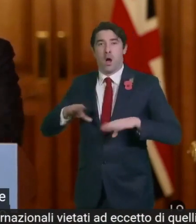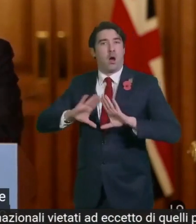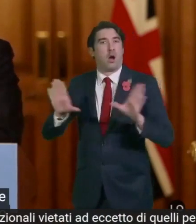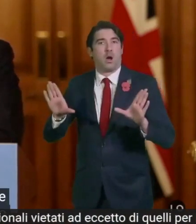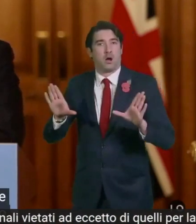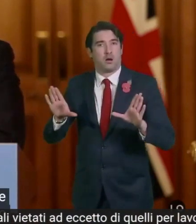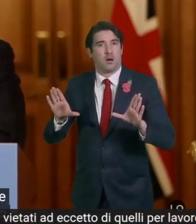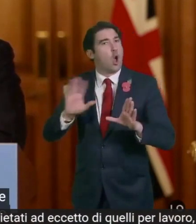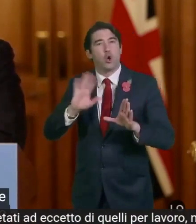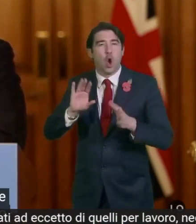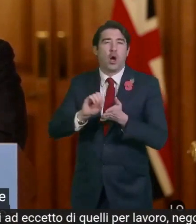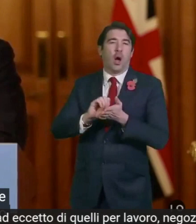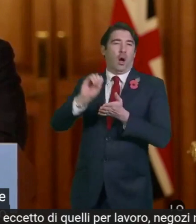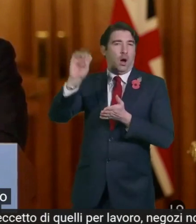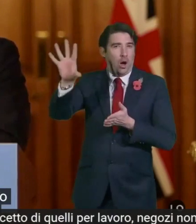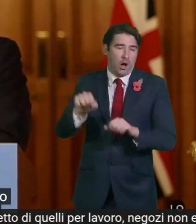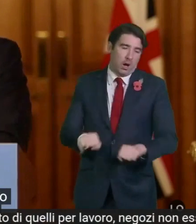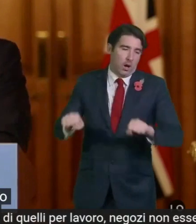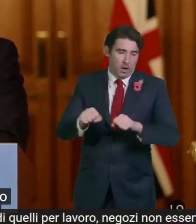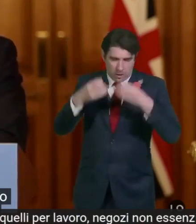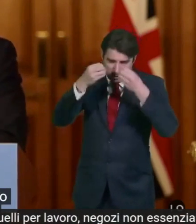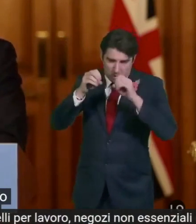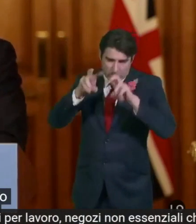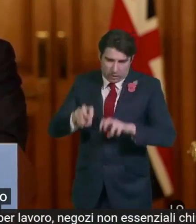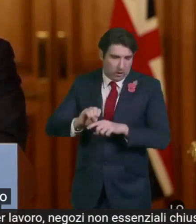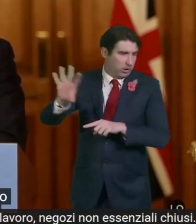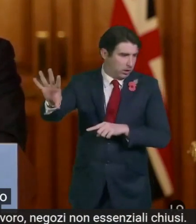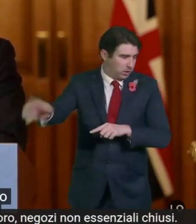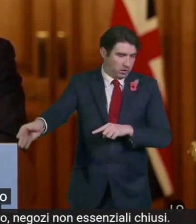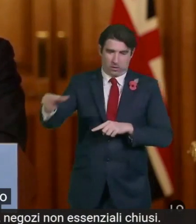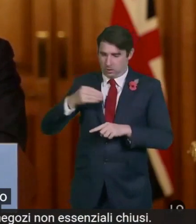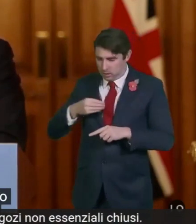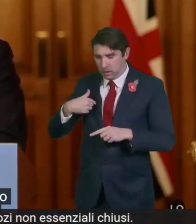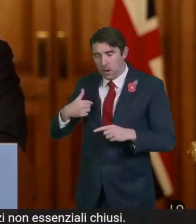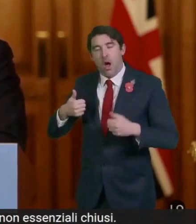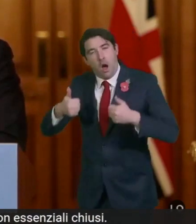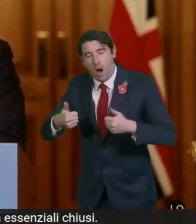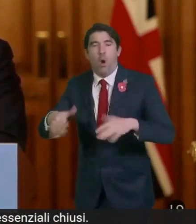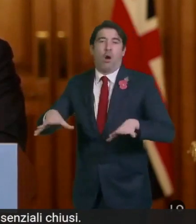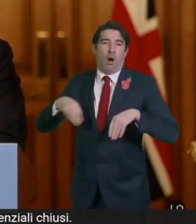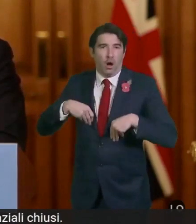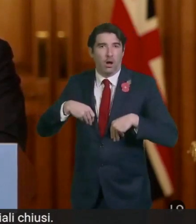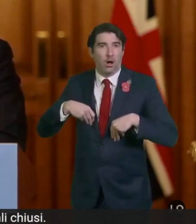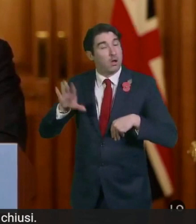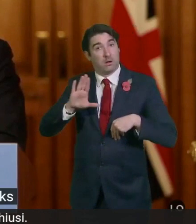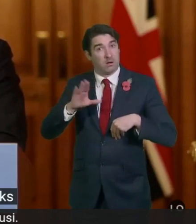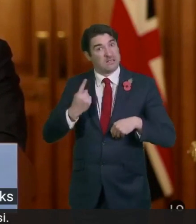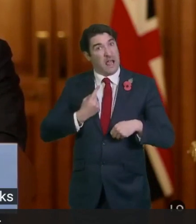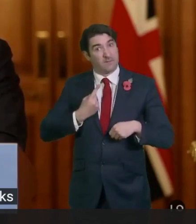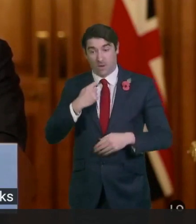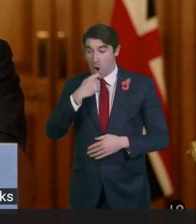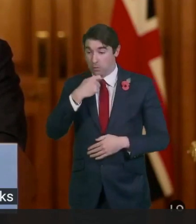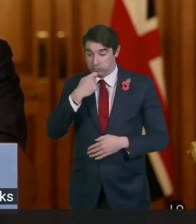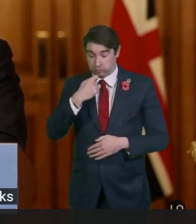to locate infectious people, but to drive down the disease. And so over the next few